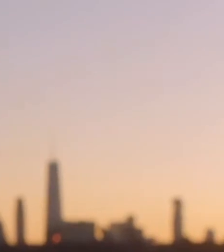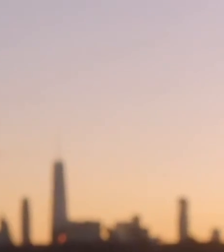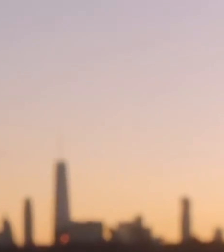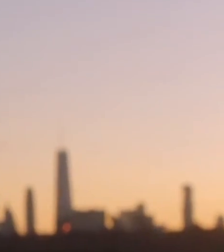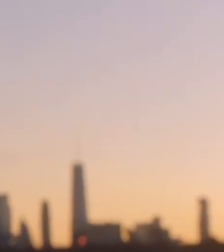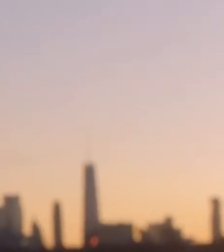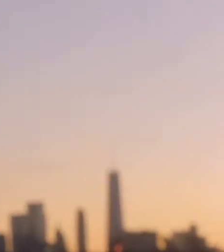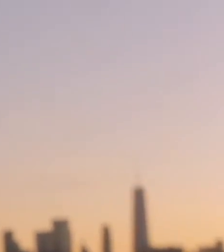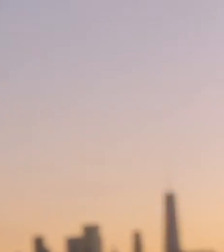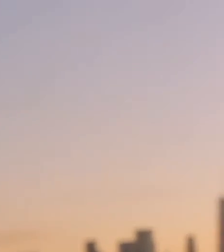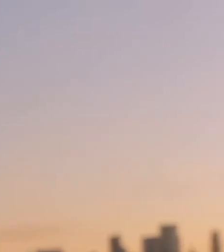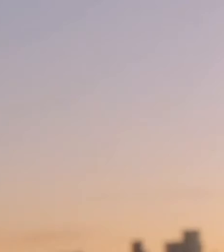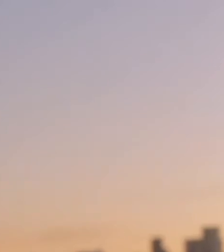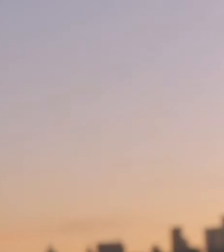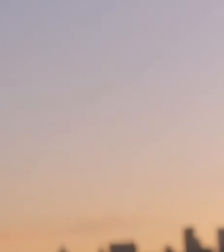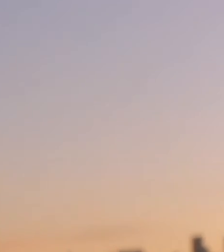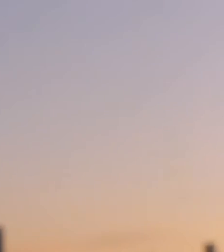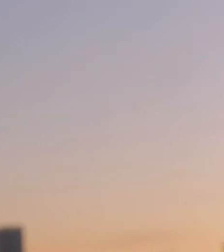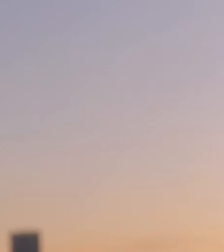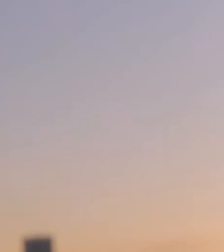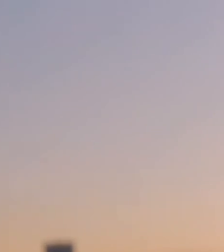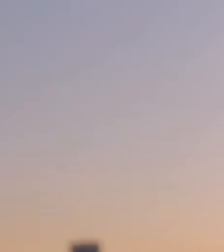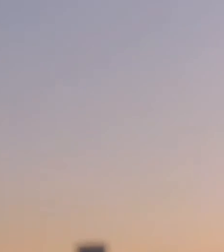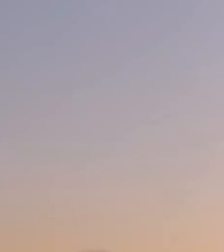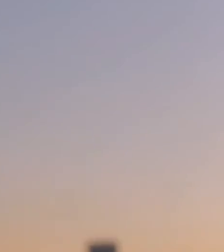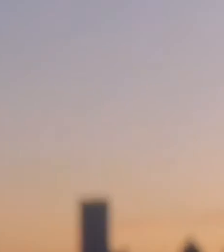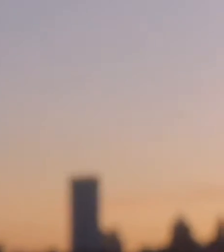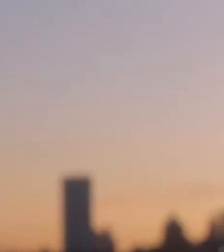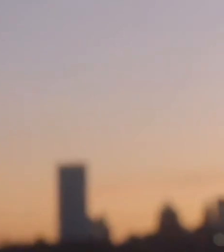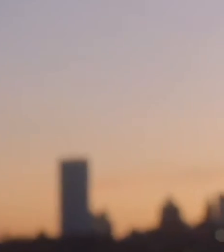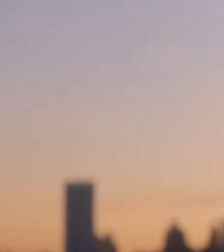first. I was 9 years old.